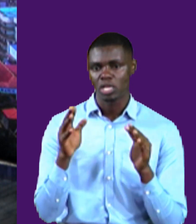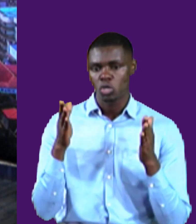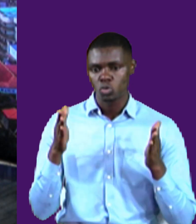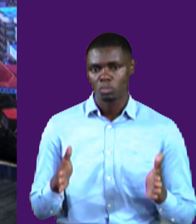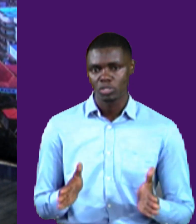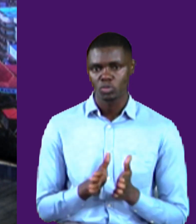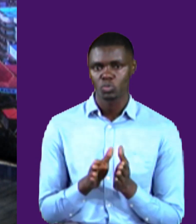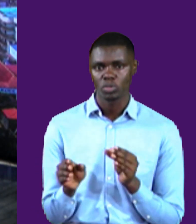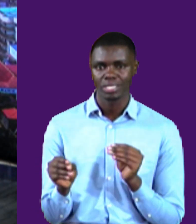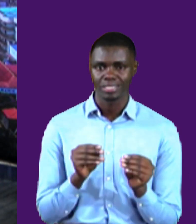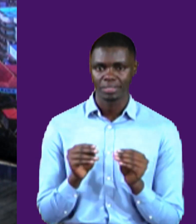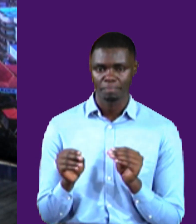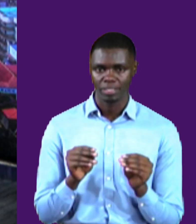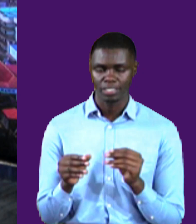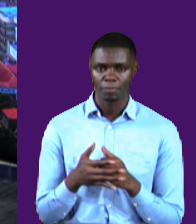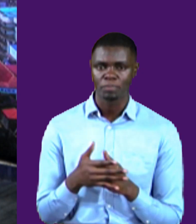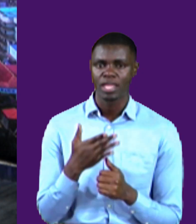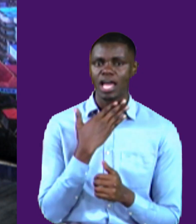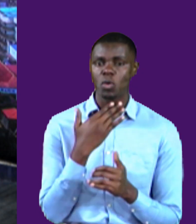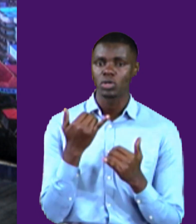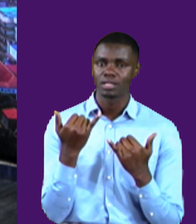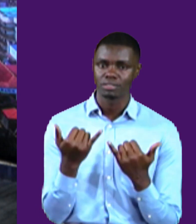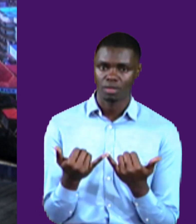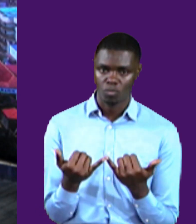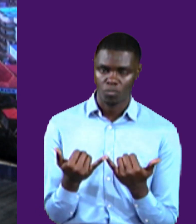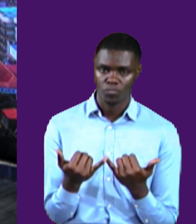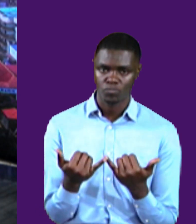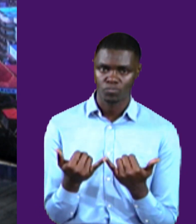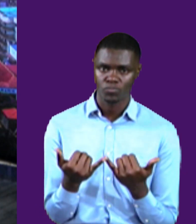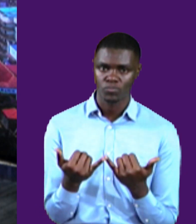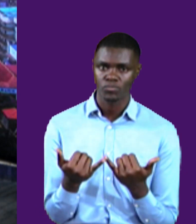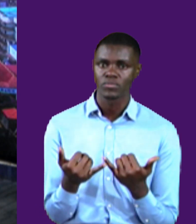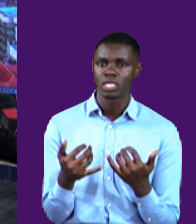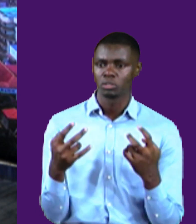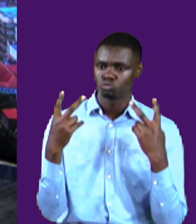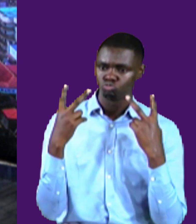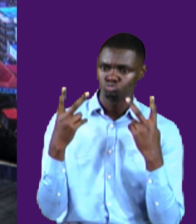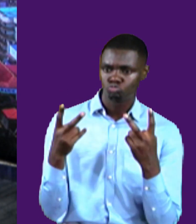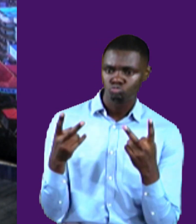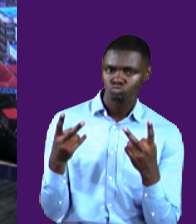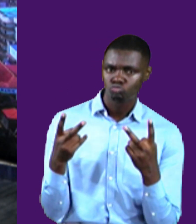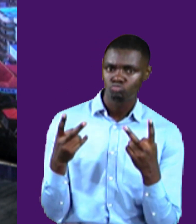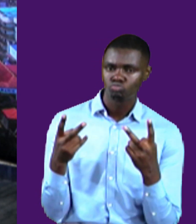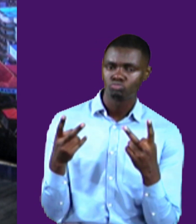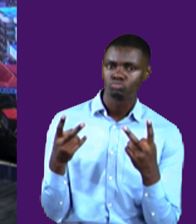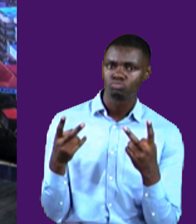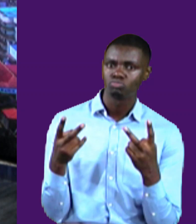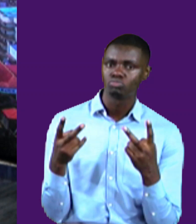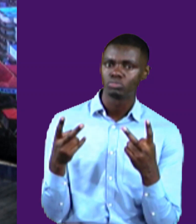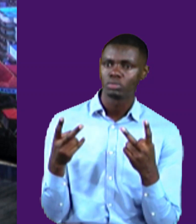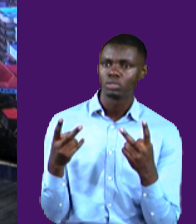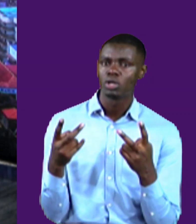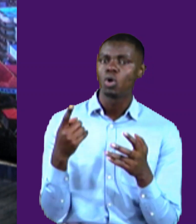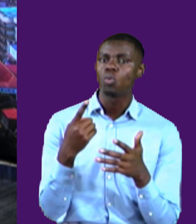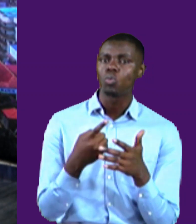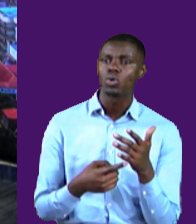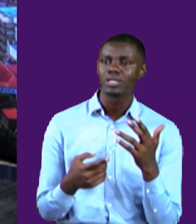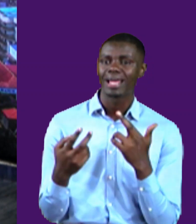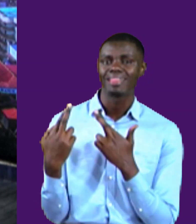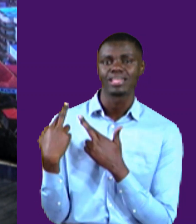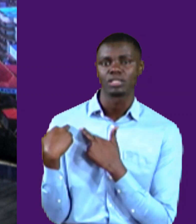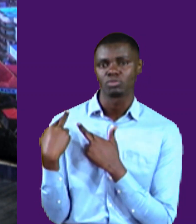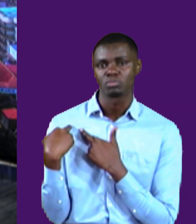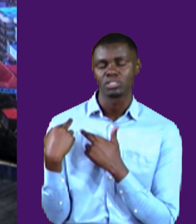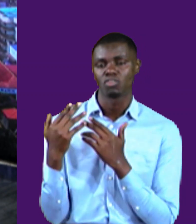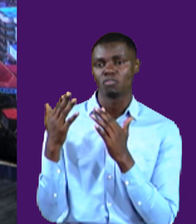persons with disabilities, I want us now to take a look at what role